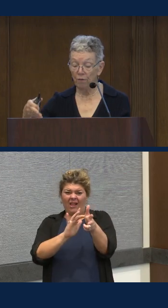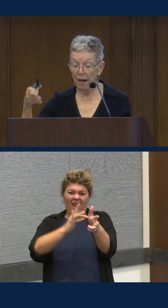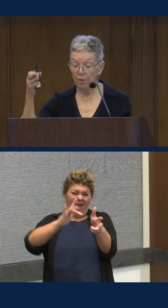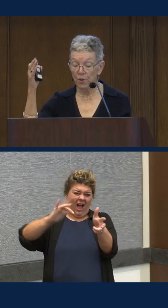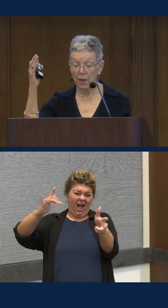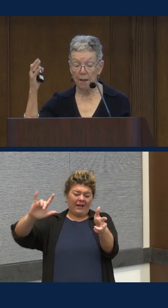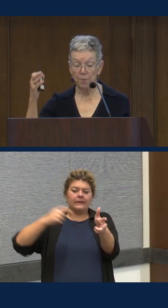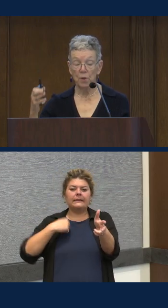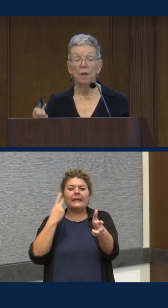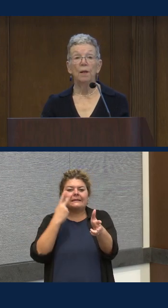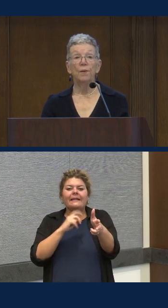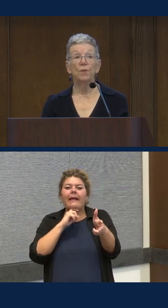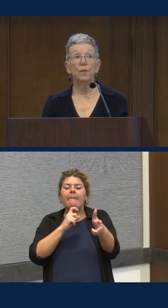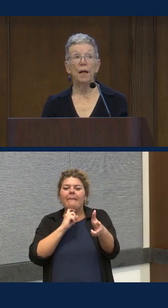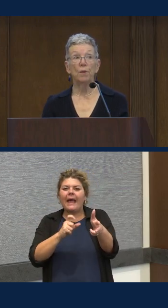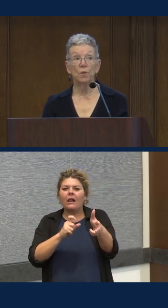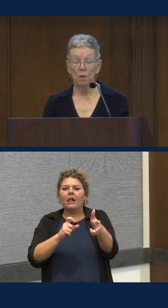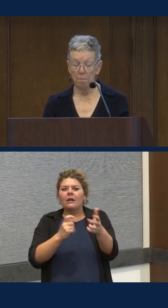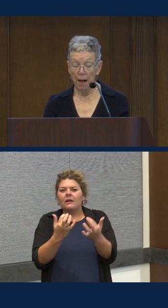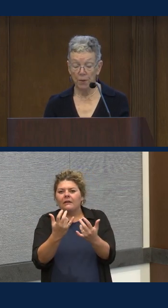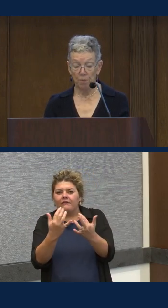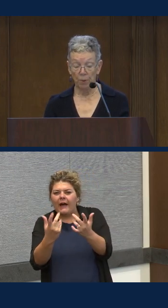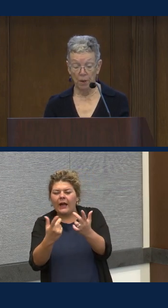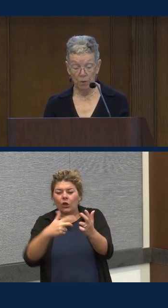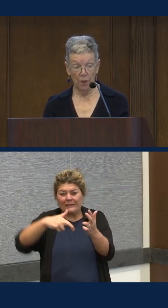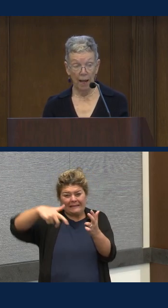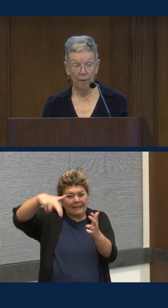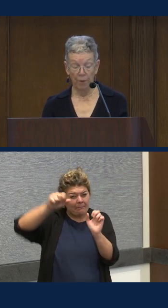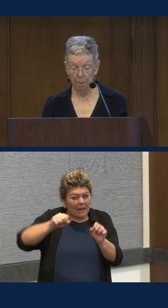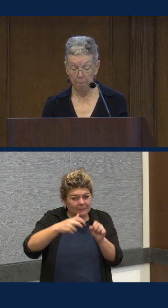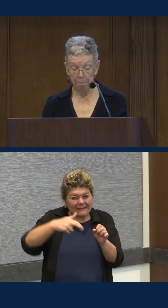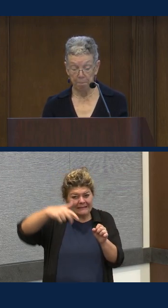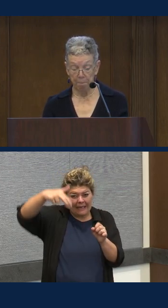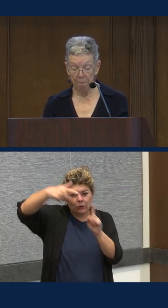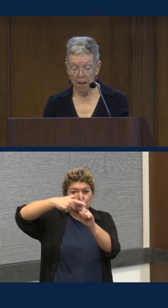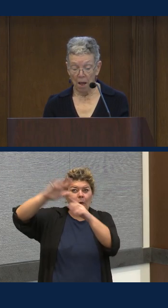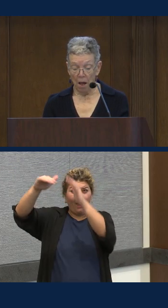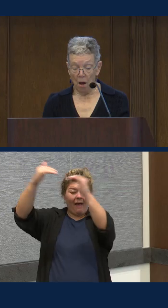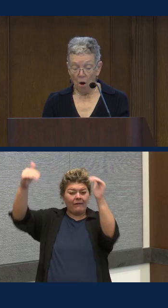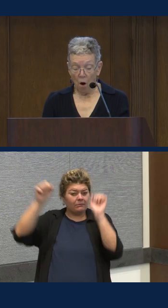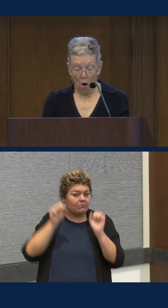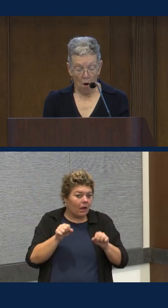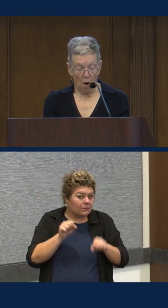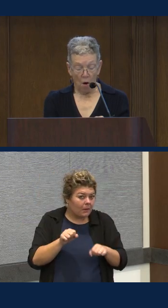metal fire escapes, stairs possibly to heaven.